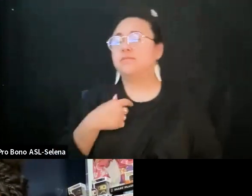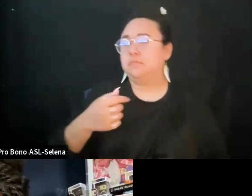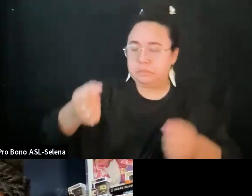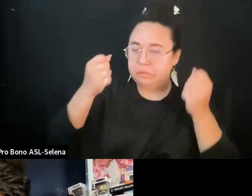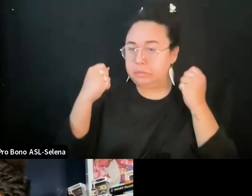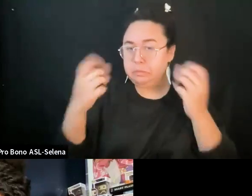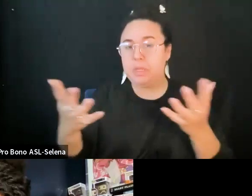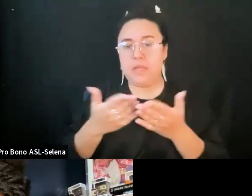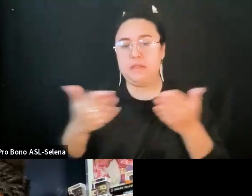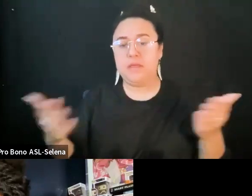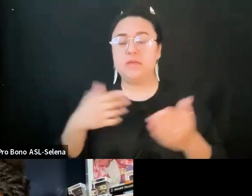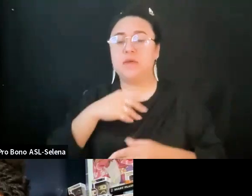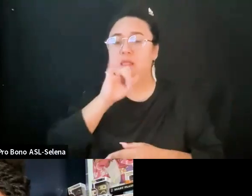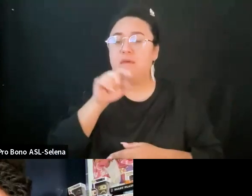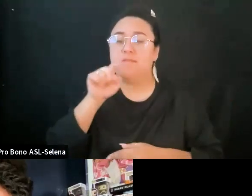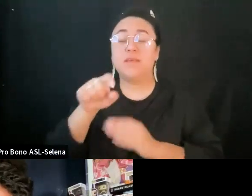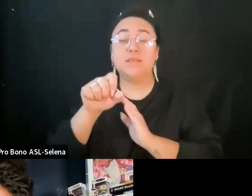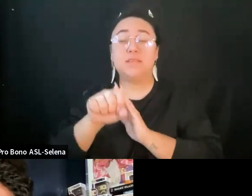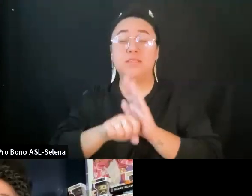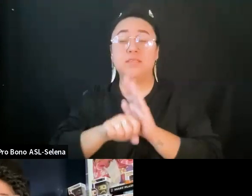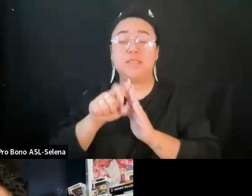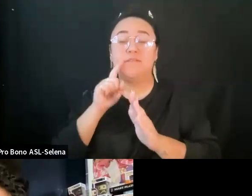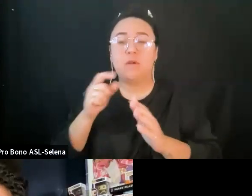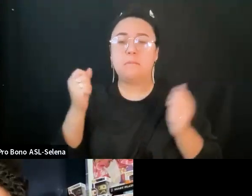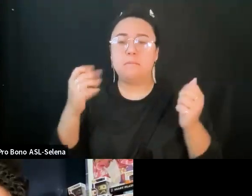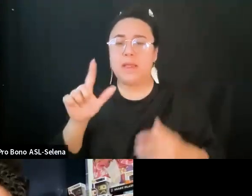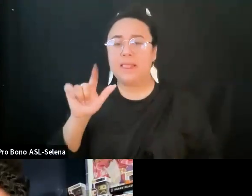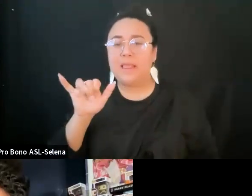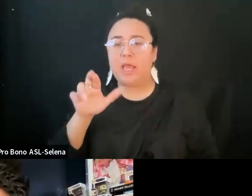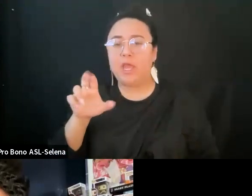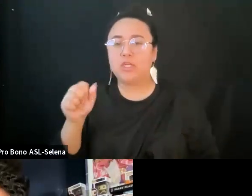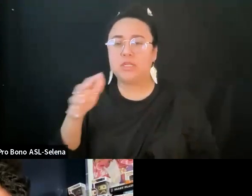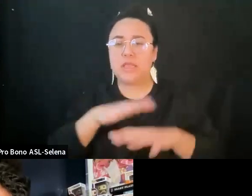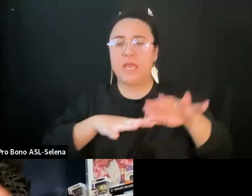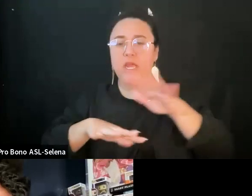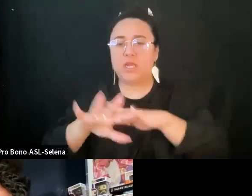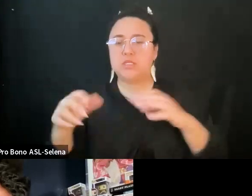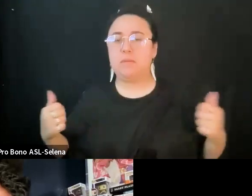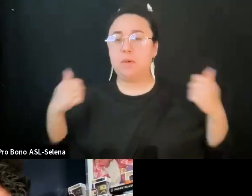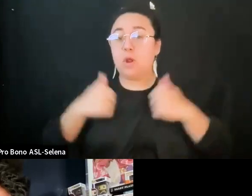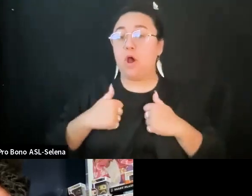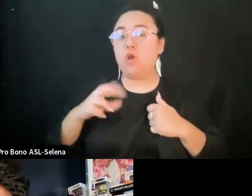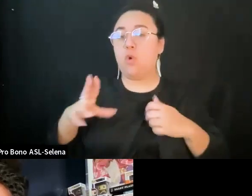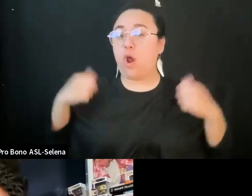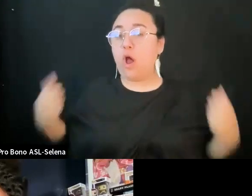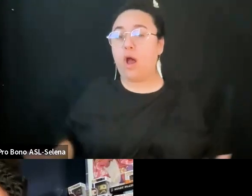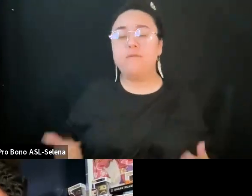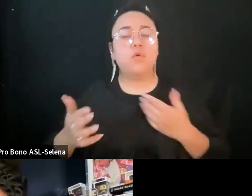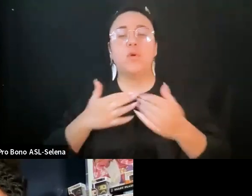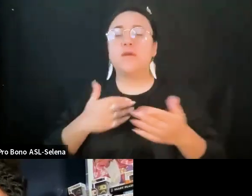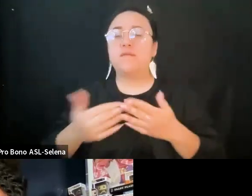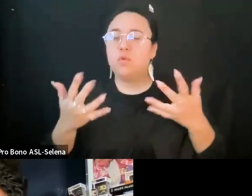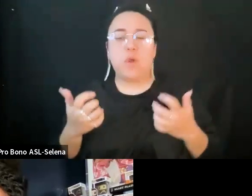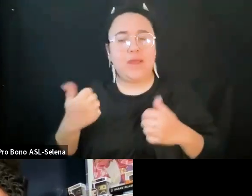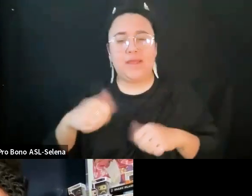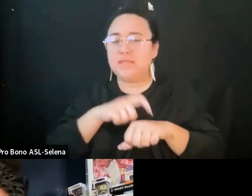really just love that this is the season of layers. And you kind of get to put on or peel off whatever you want at any time. So,